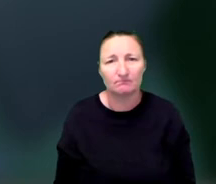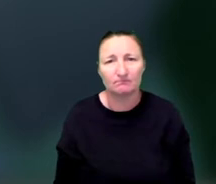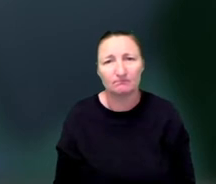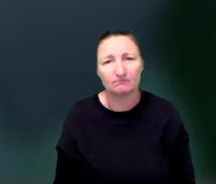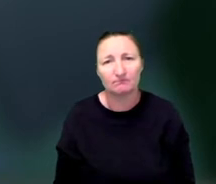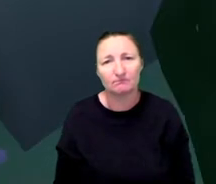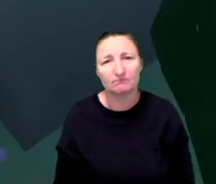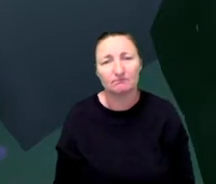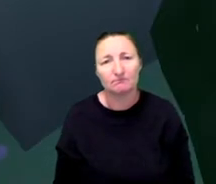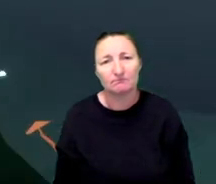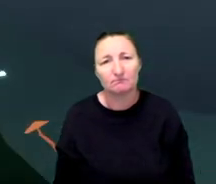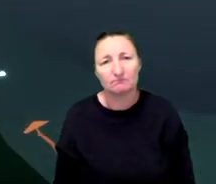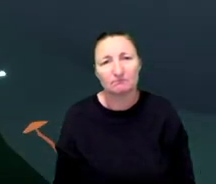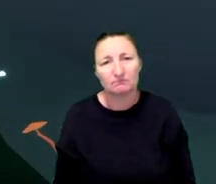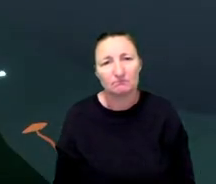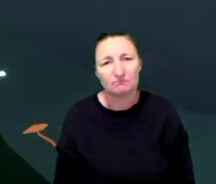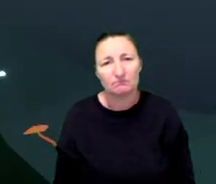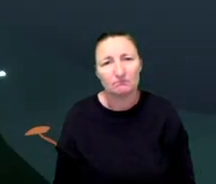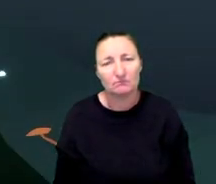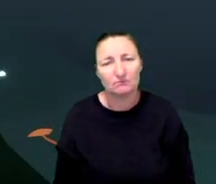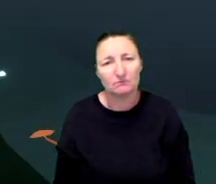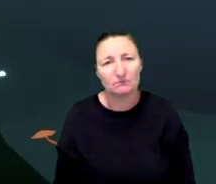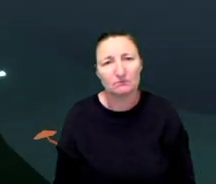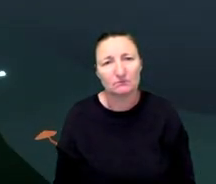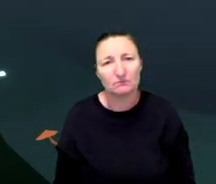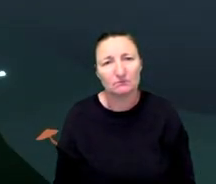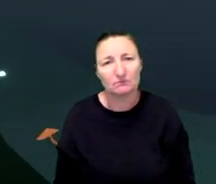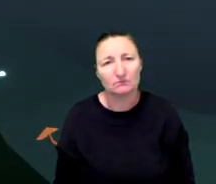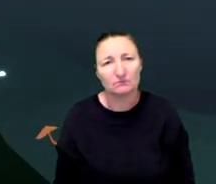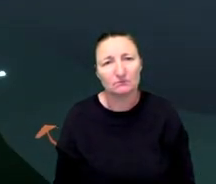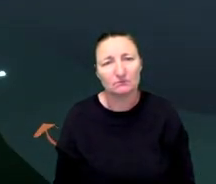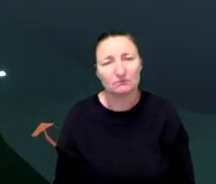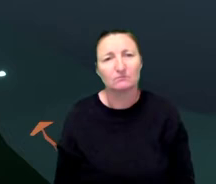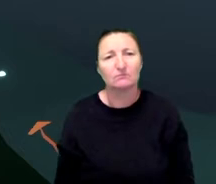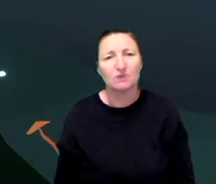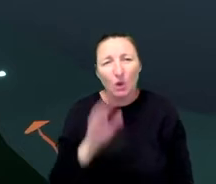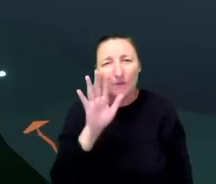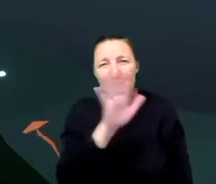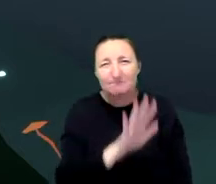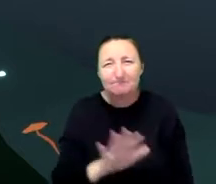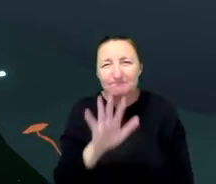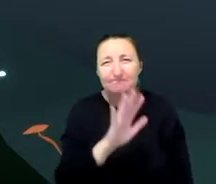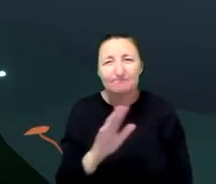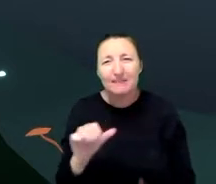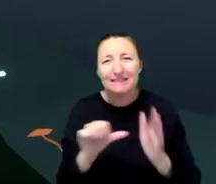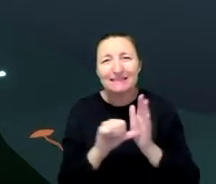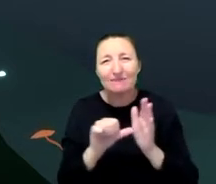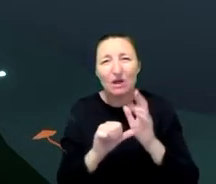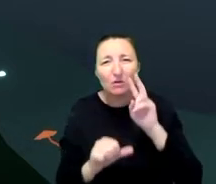The Figma. Oh. Oh, yeah. It's hard to see here because it was a complicated